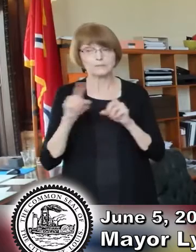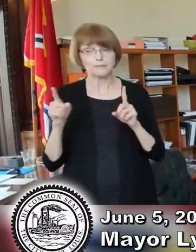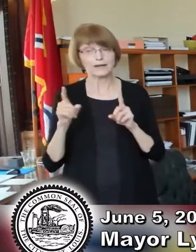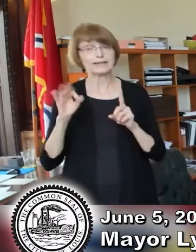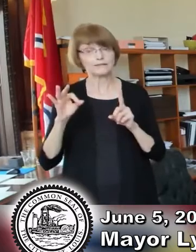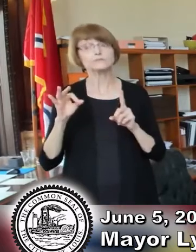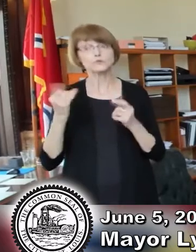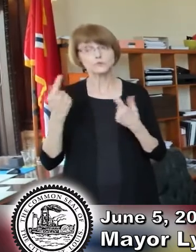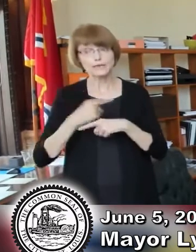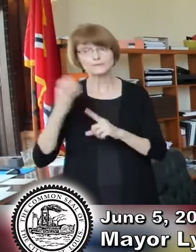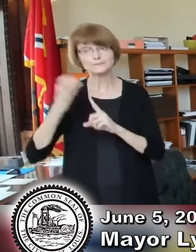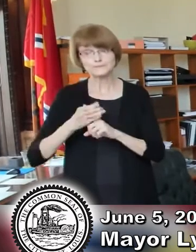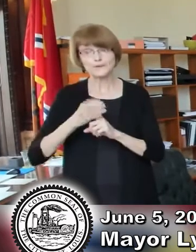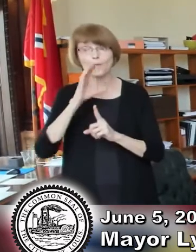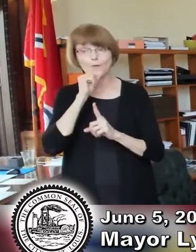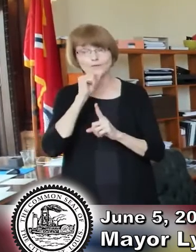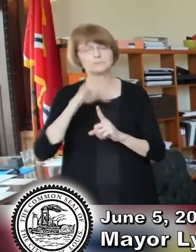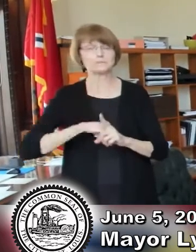it proudly.